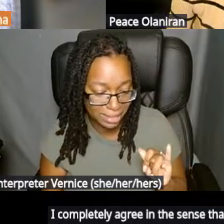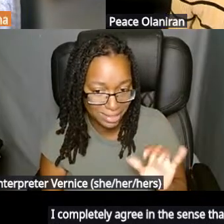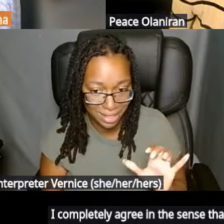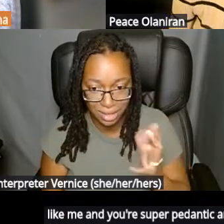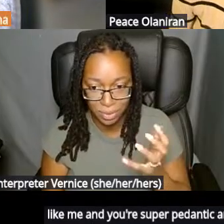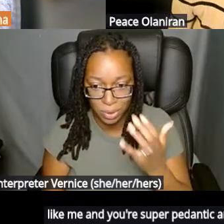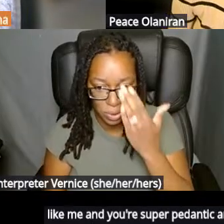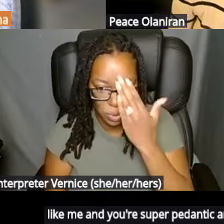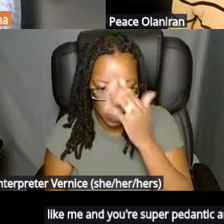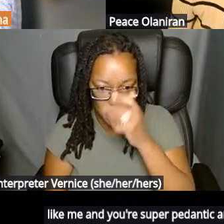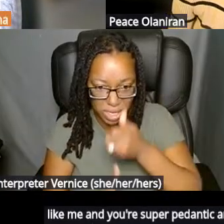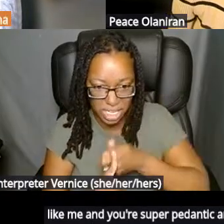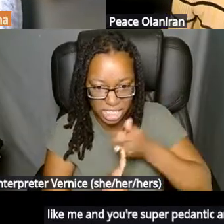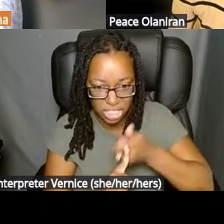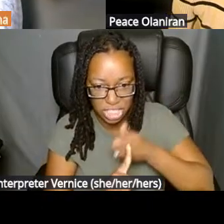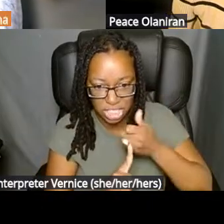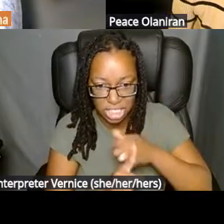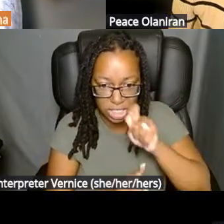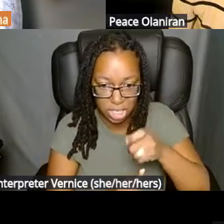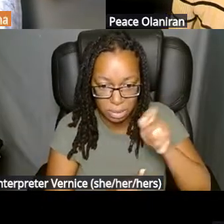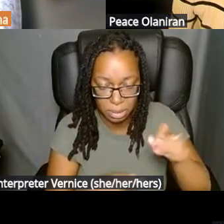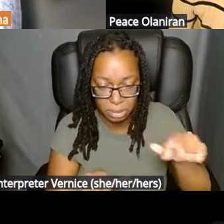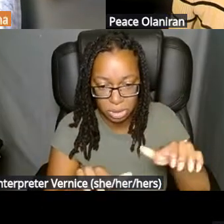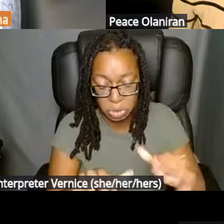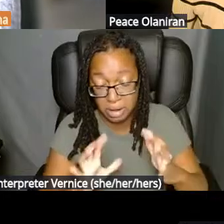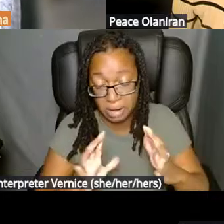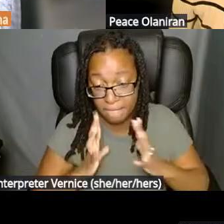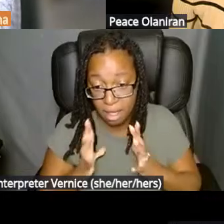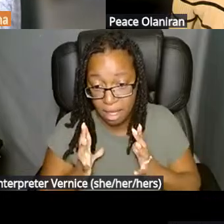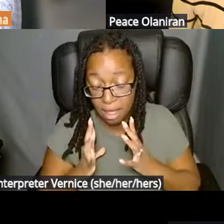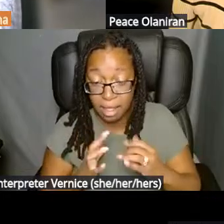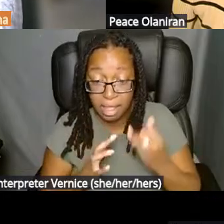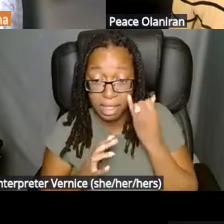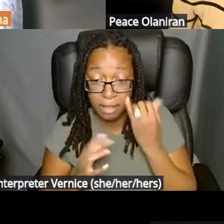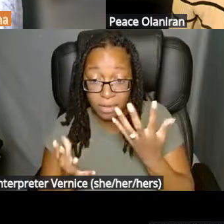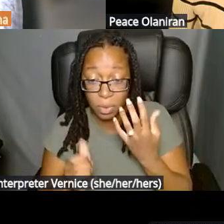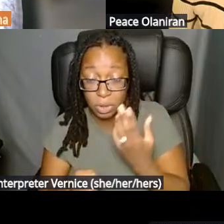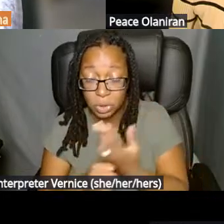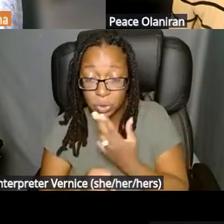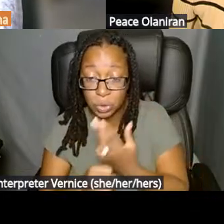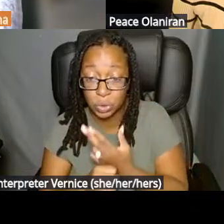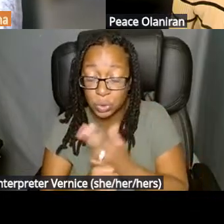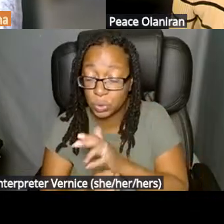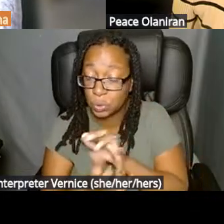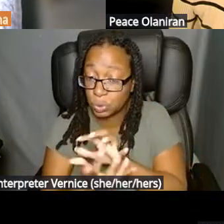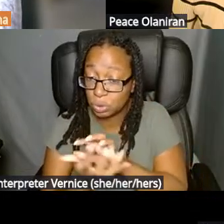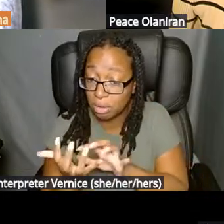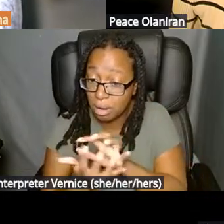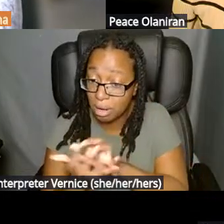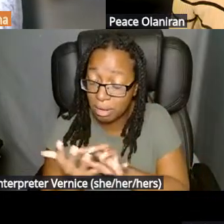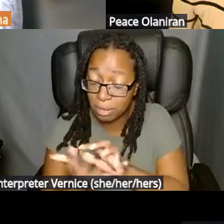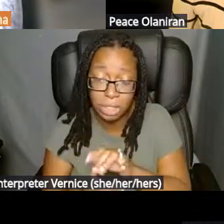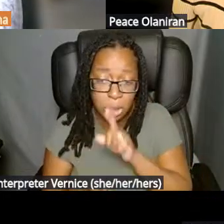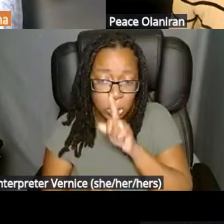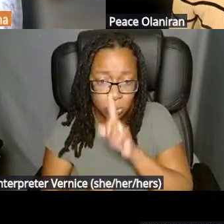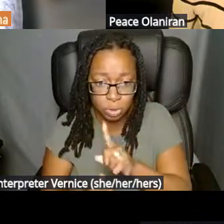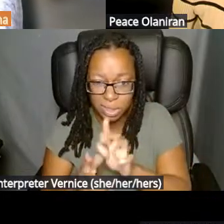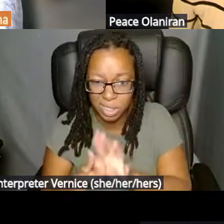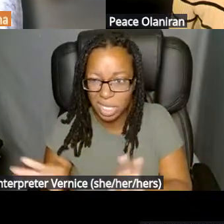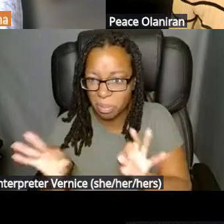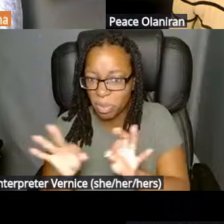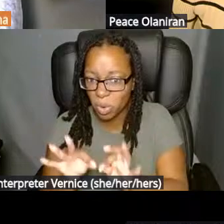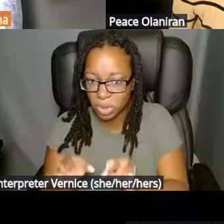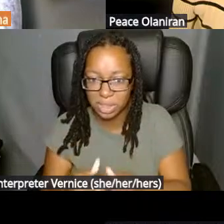does, fine. If you want to put it into Claude, the kind of thing that is really important is the